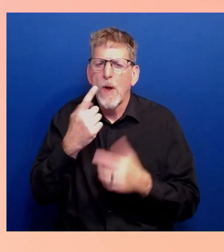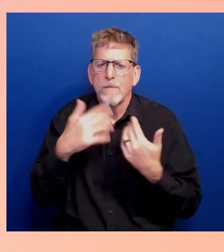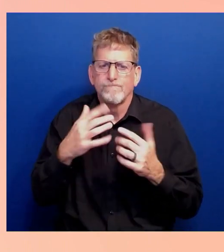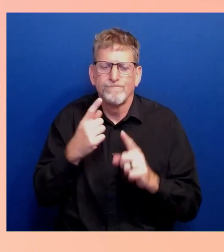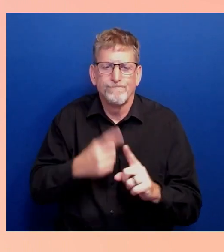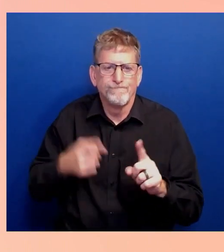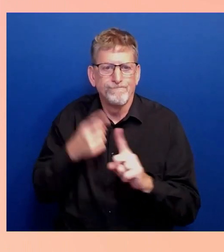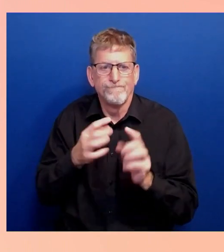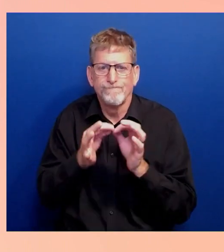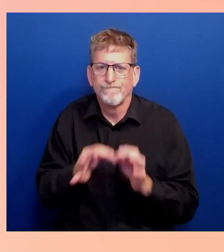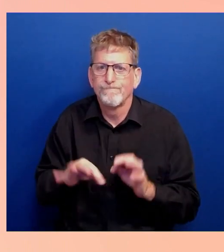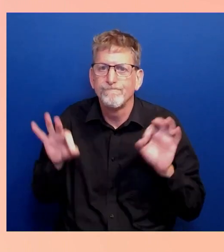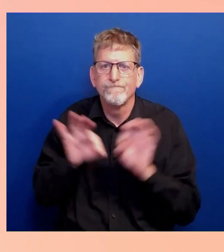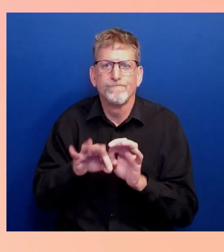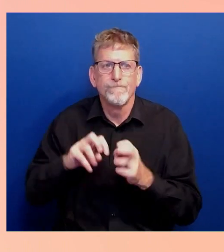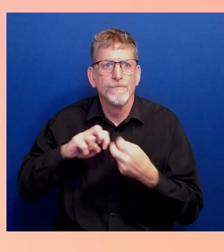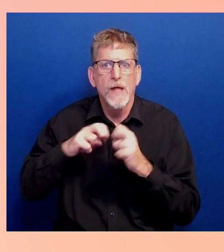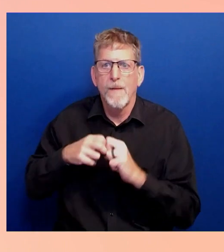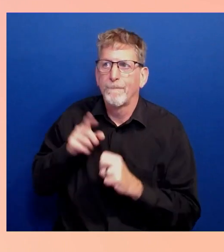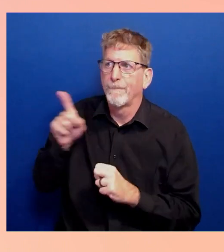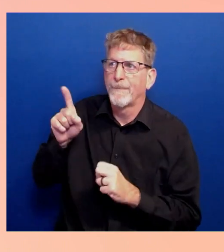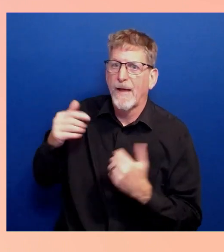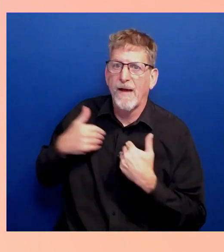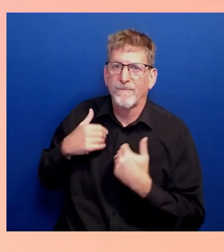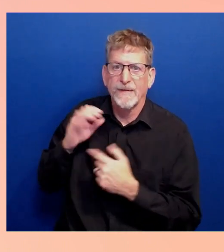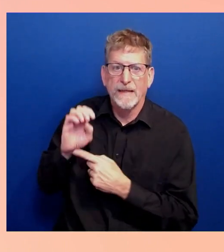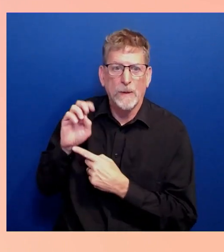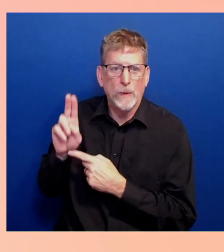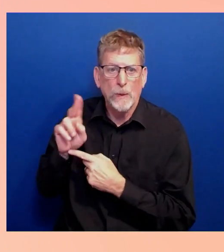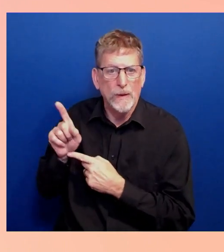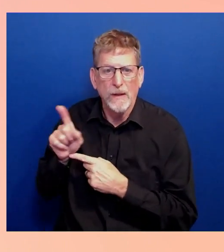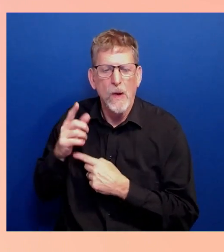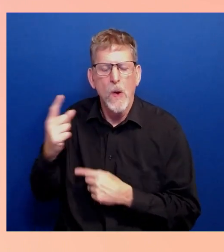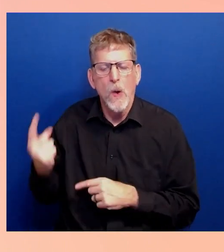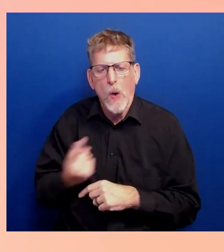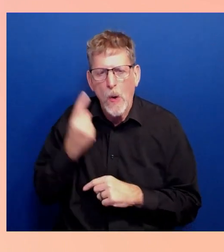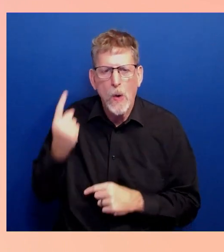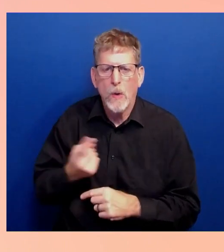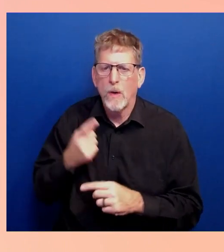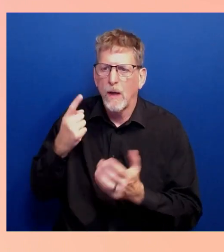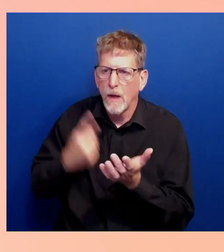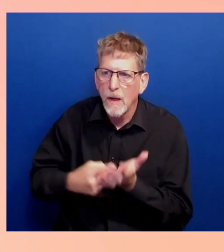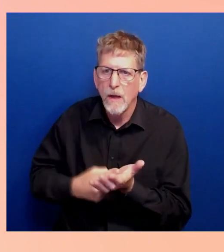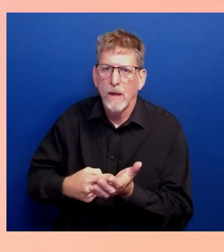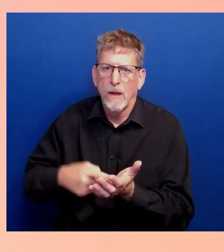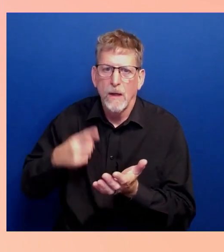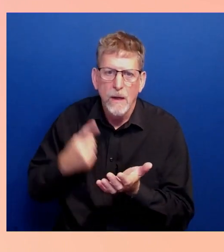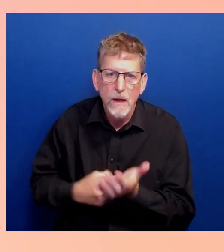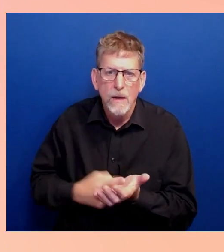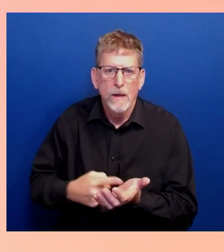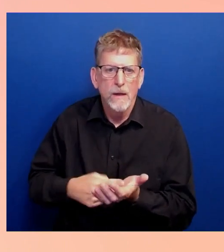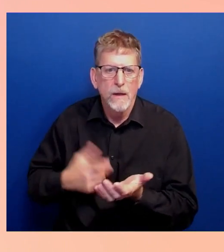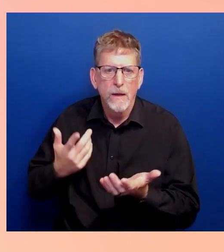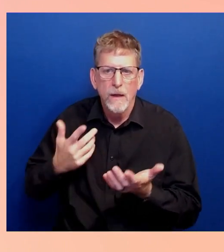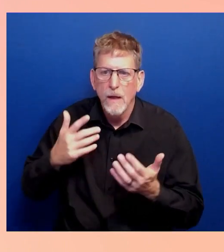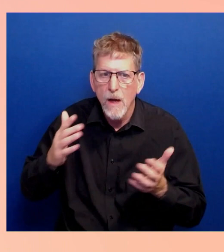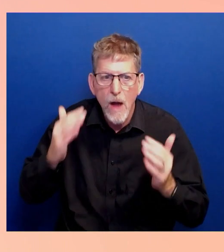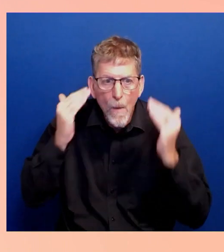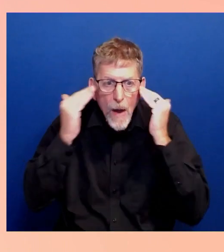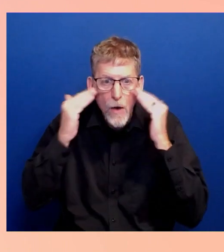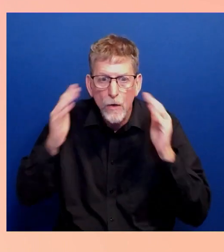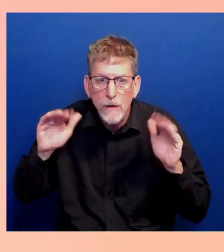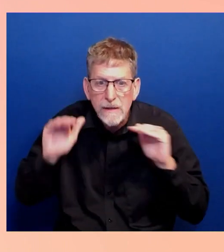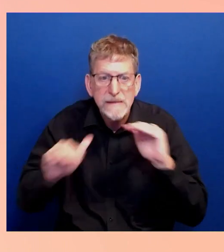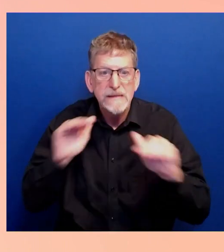problems that we are always addressing and raising awareness about. And this is the fact that, for example,